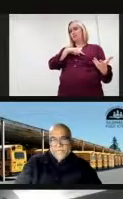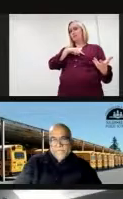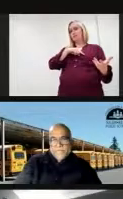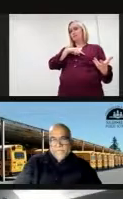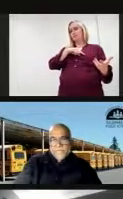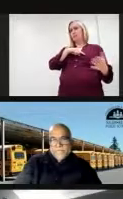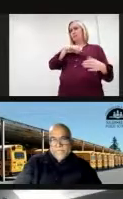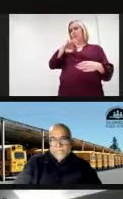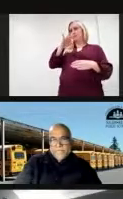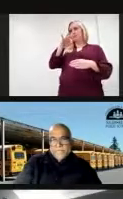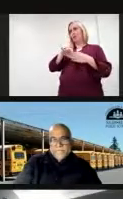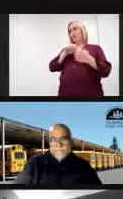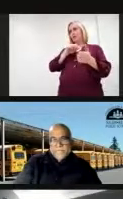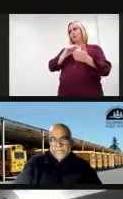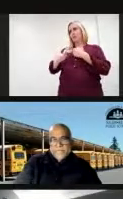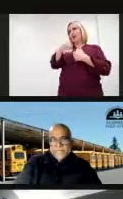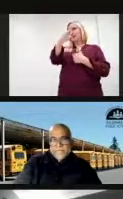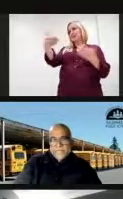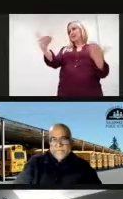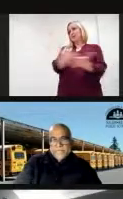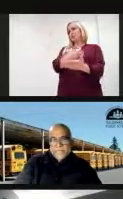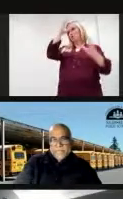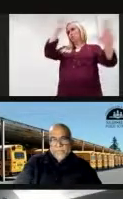both pass this new superintendent criteria.